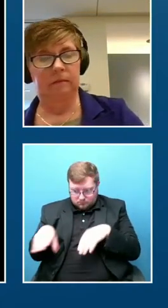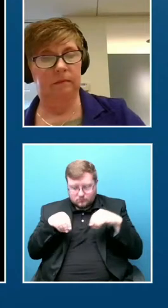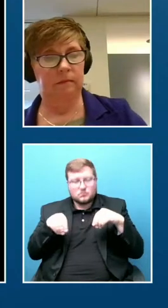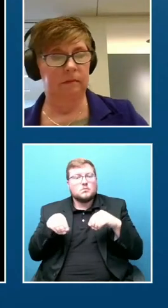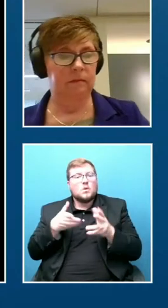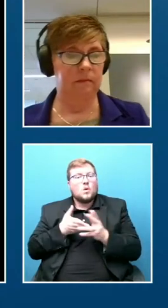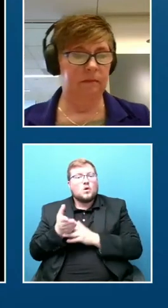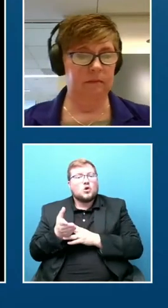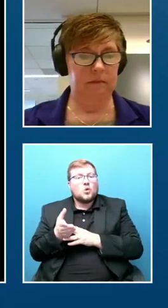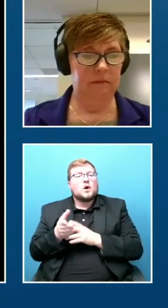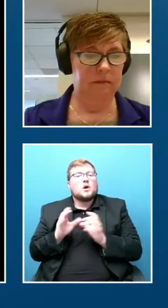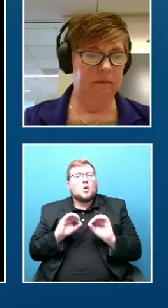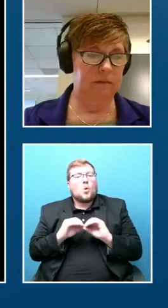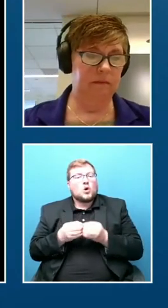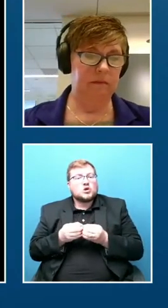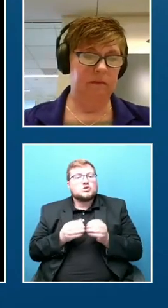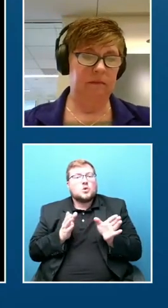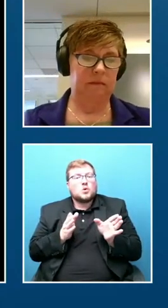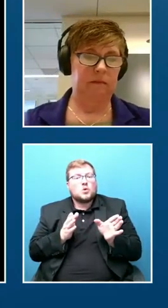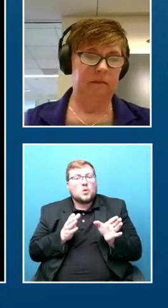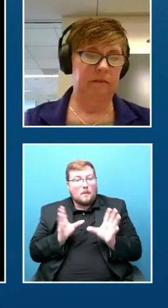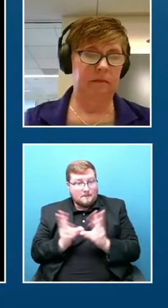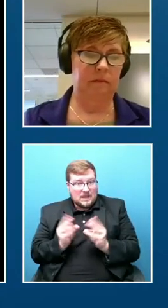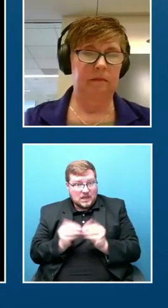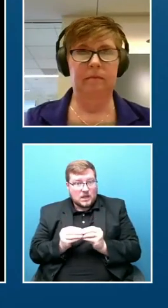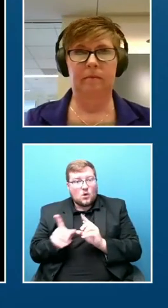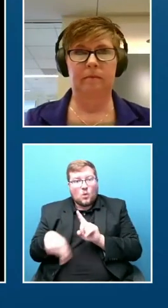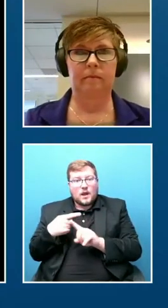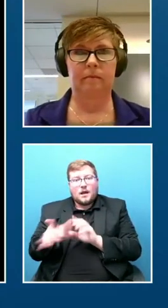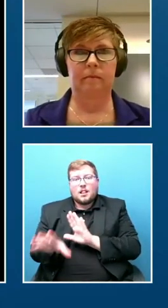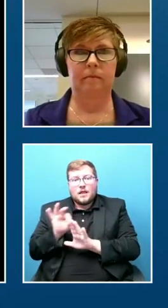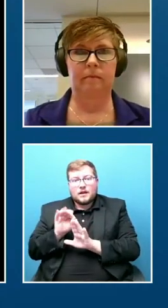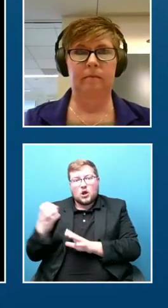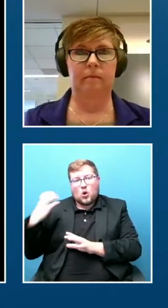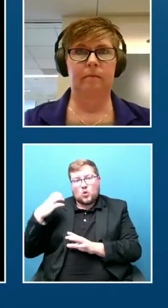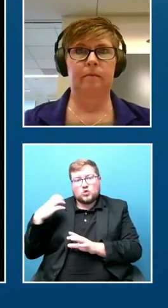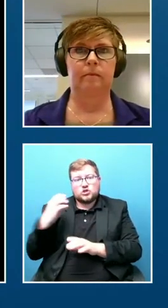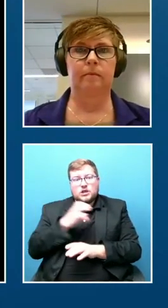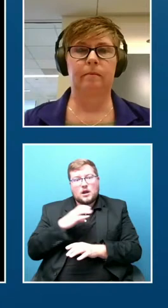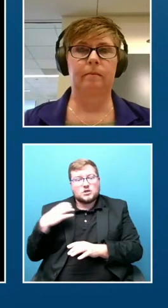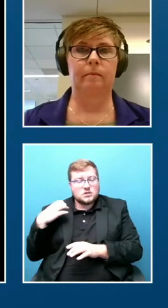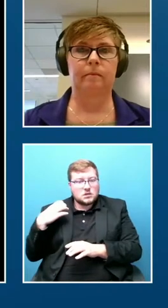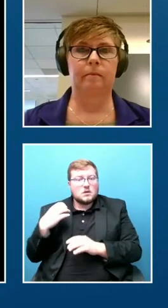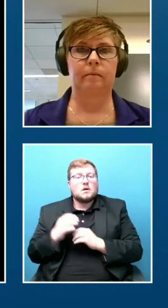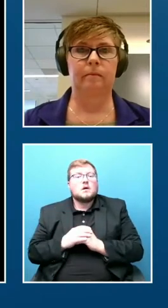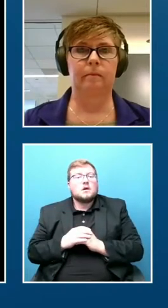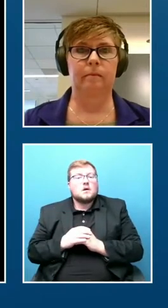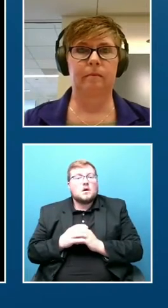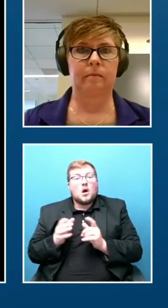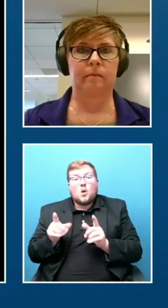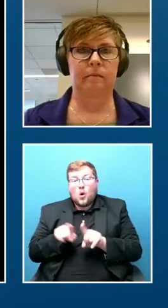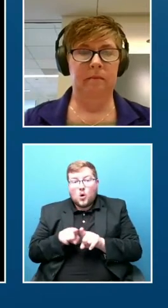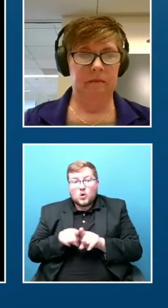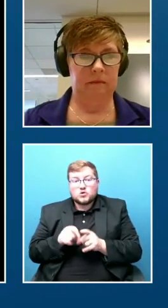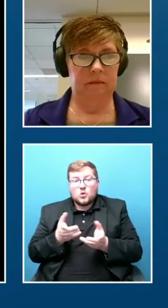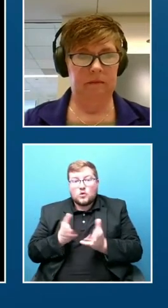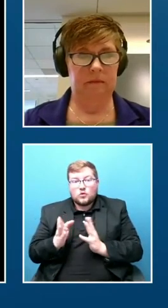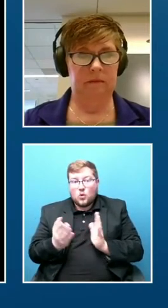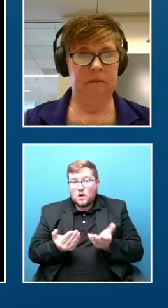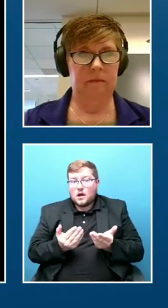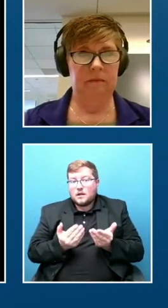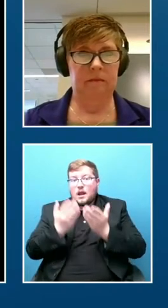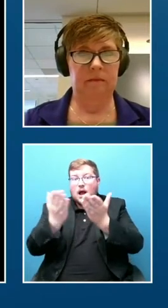the election of co-chairs to the Affirmative Action Committee, and that there would be nomination of two at-large members from